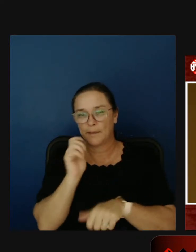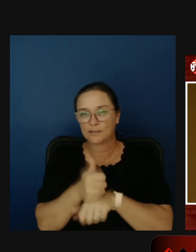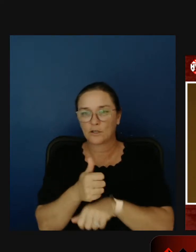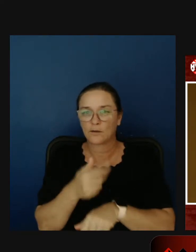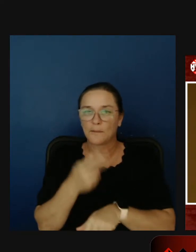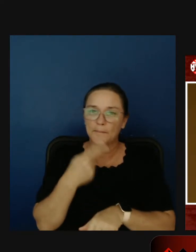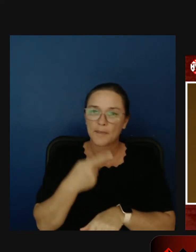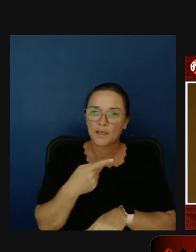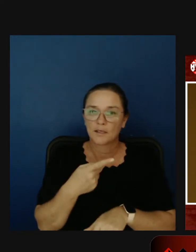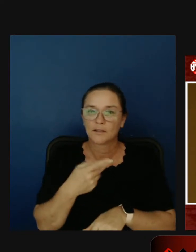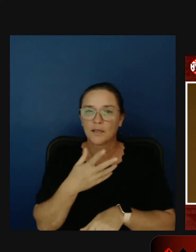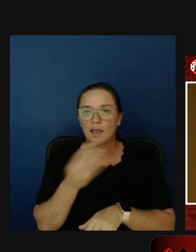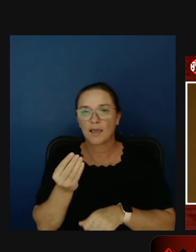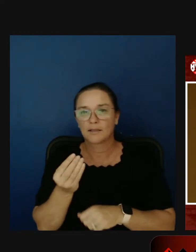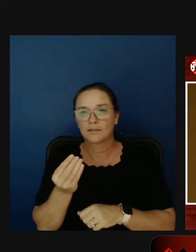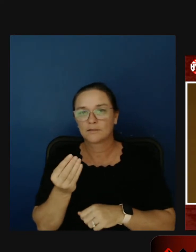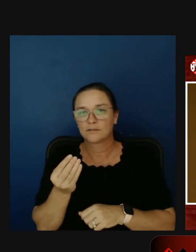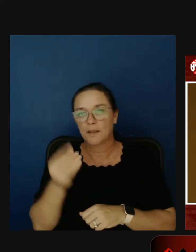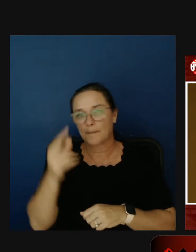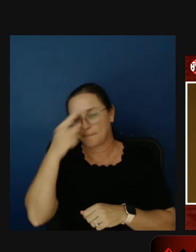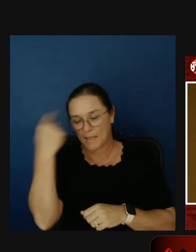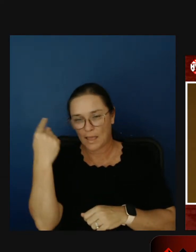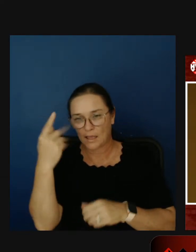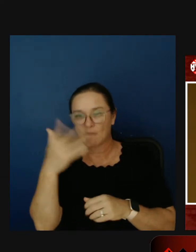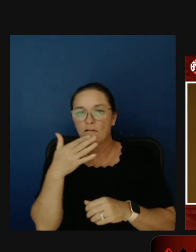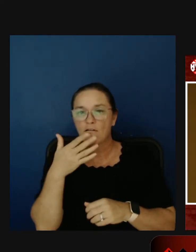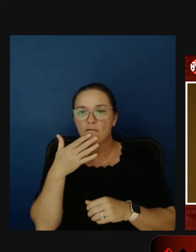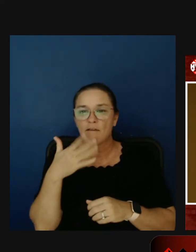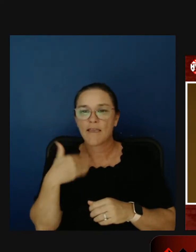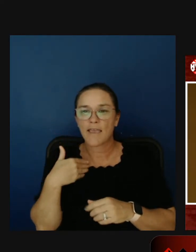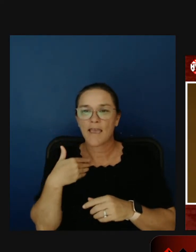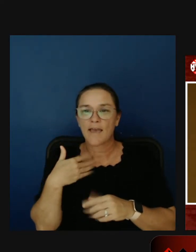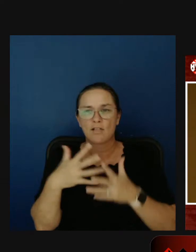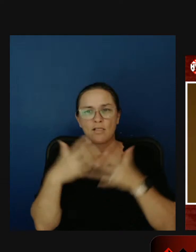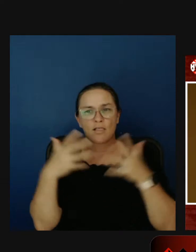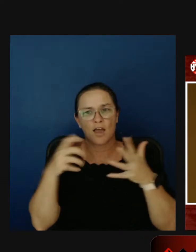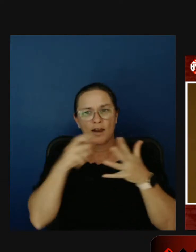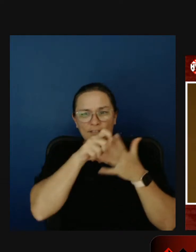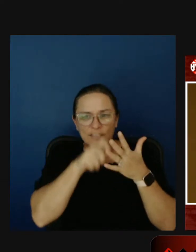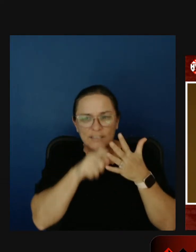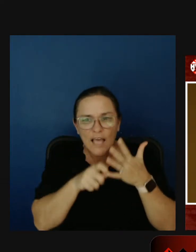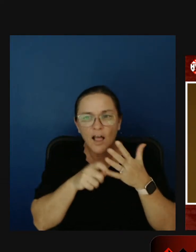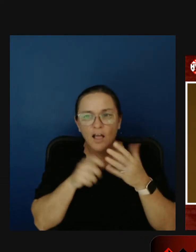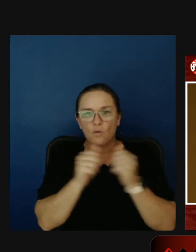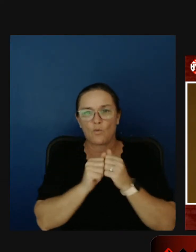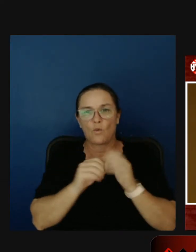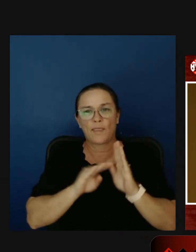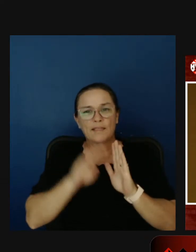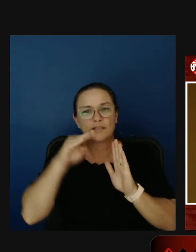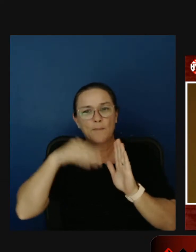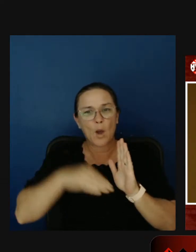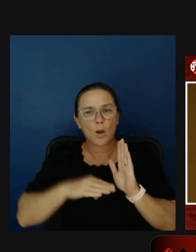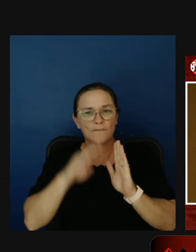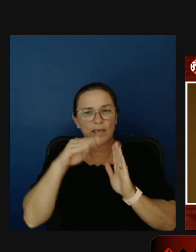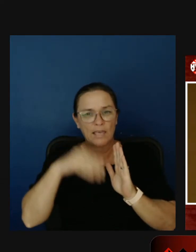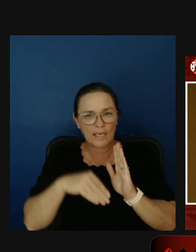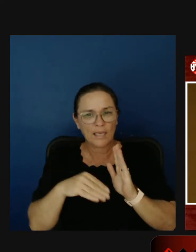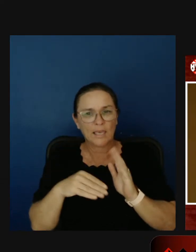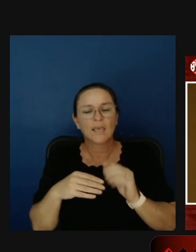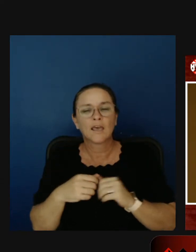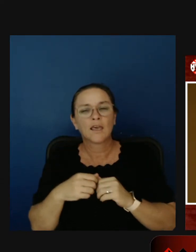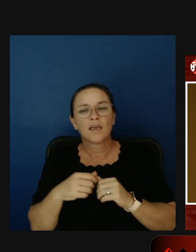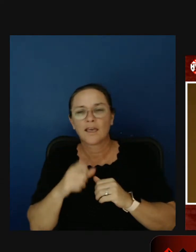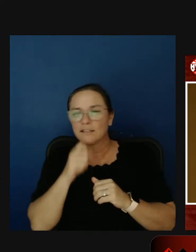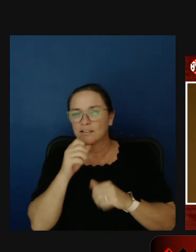pinks and black colors here. He's got a lot of detail as far as the topography that he drew in. So this isn't drawn on a